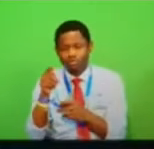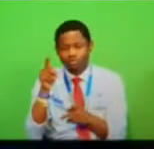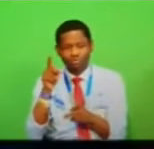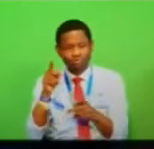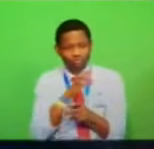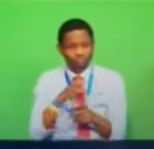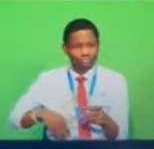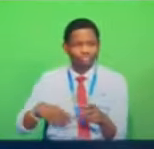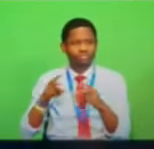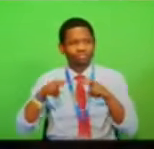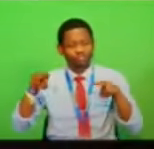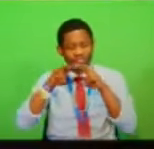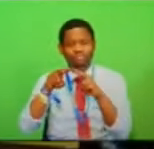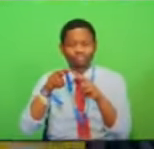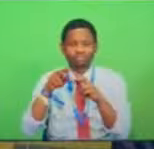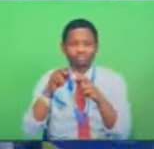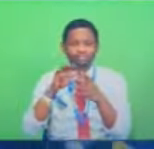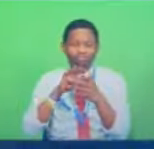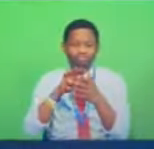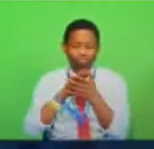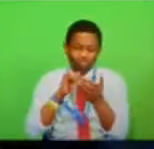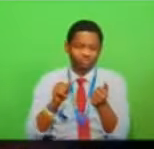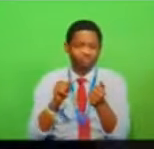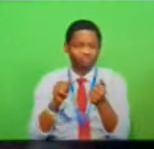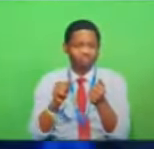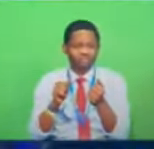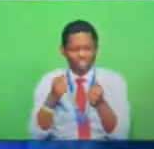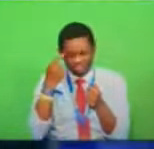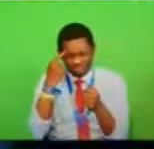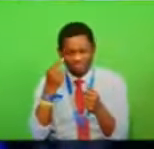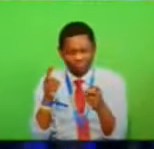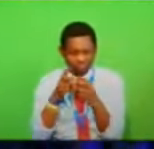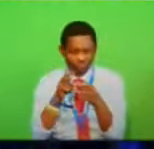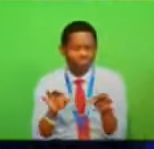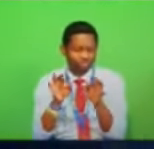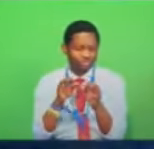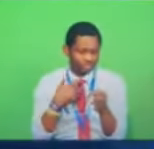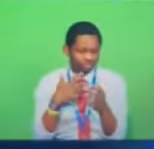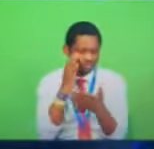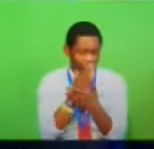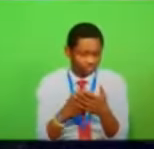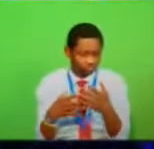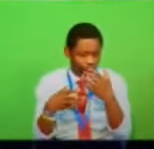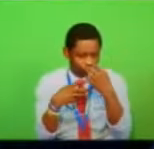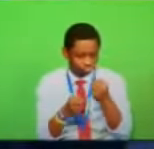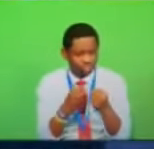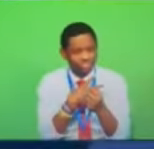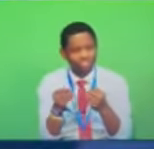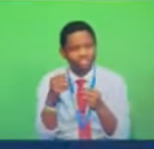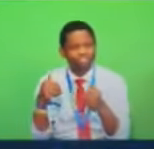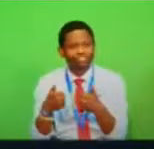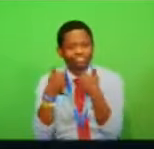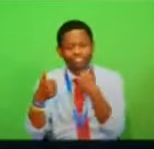values and beliefs. I thought that this is very profound. It summarizes some strengths and some challenges that